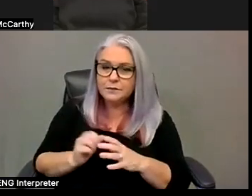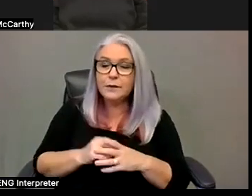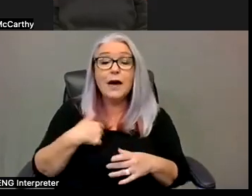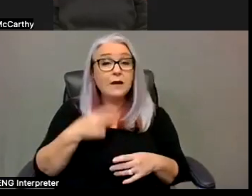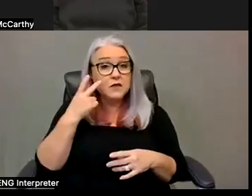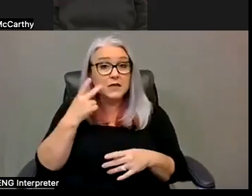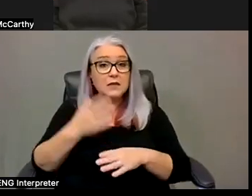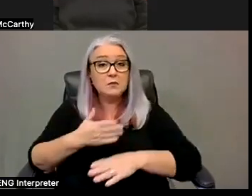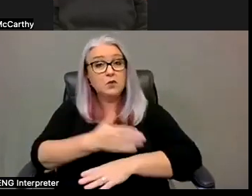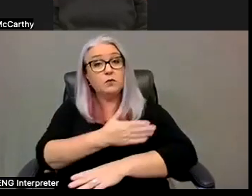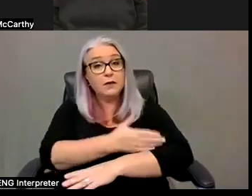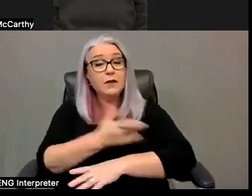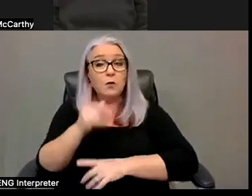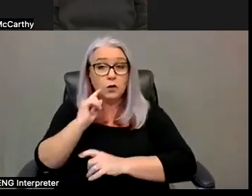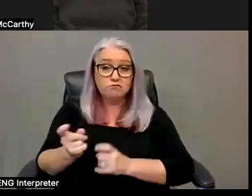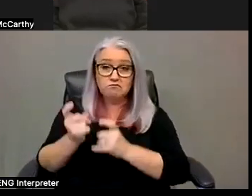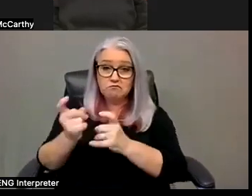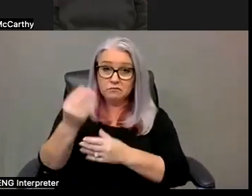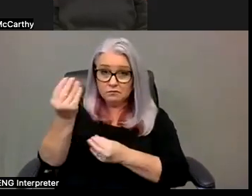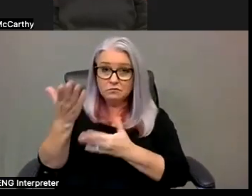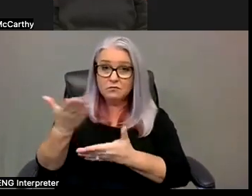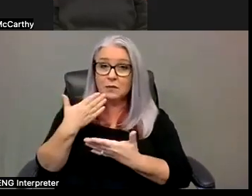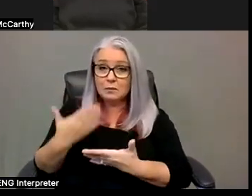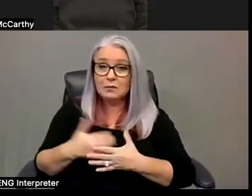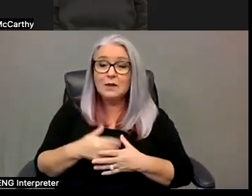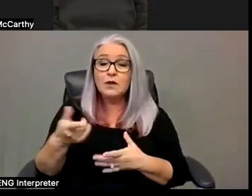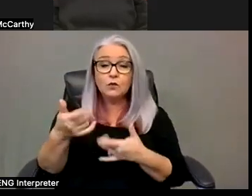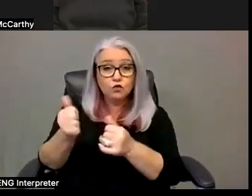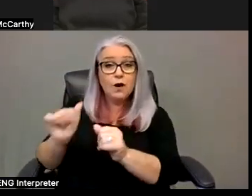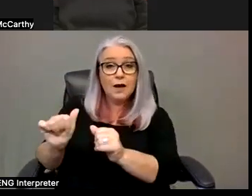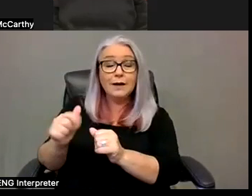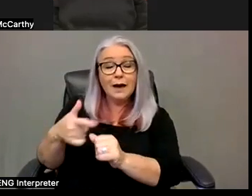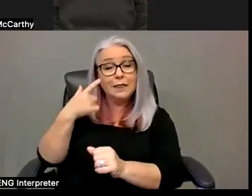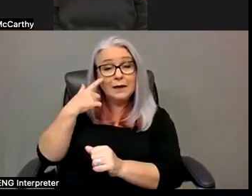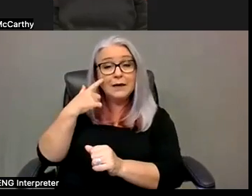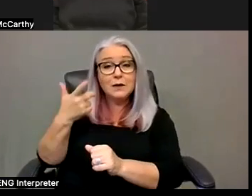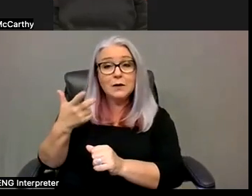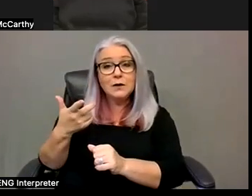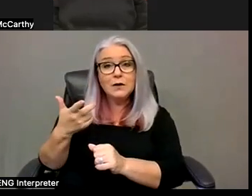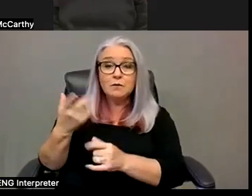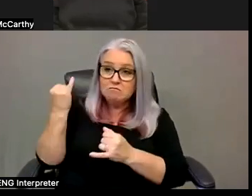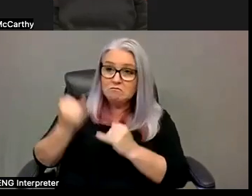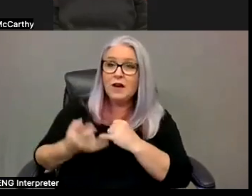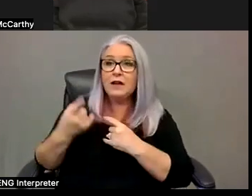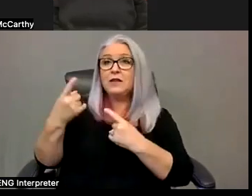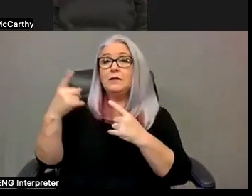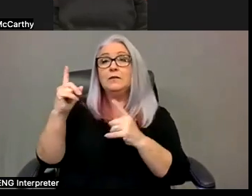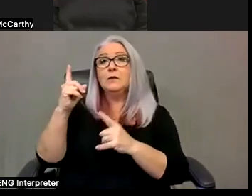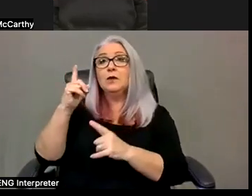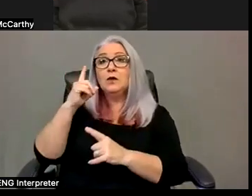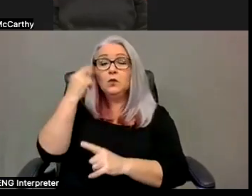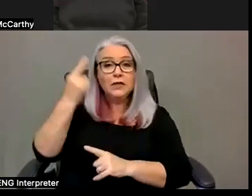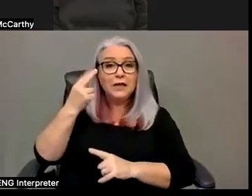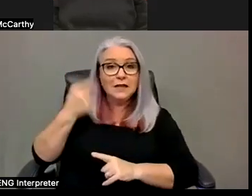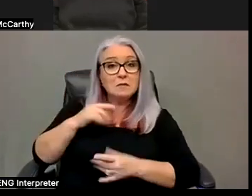improvement, so give credit where credit's due. There is an attempt because I think they finally realized that when you have important issues that are